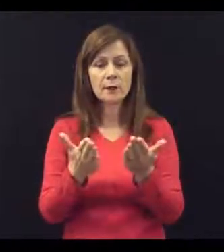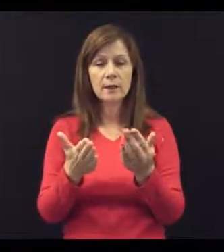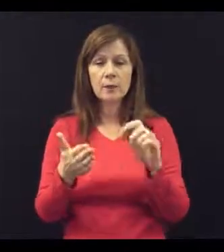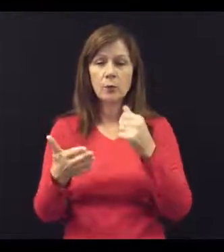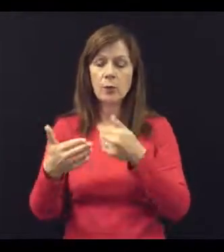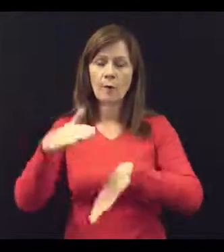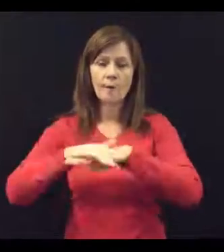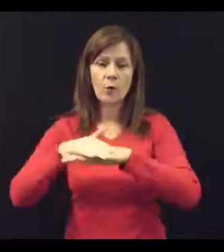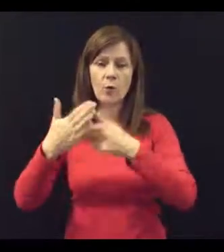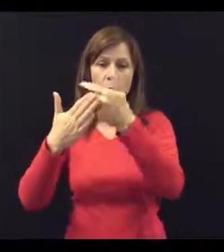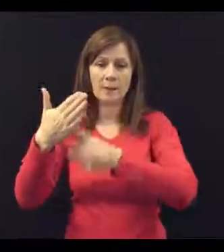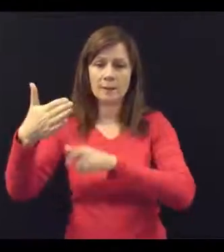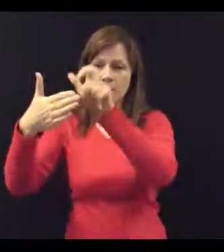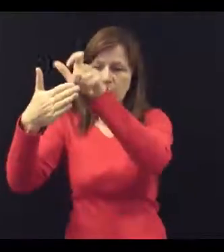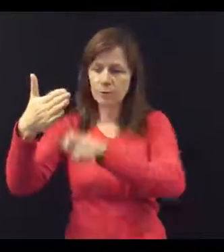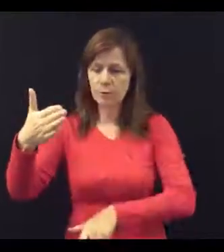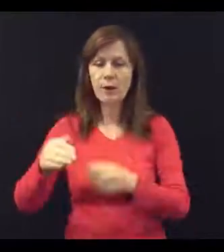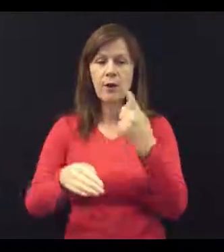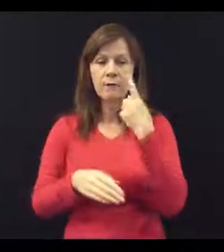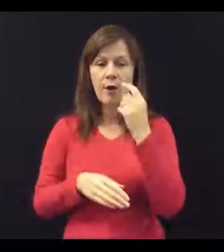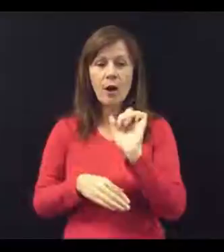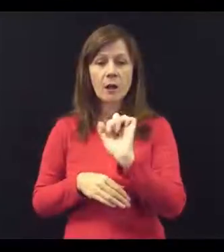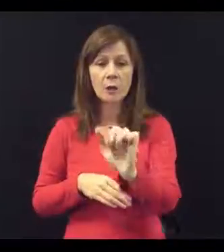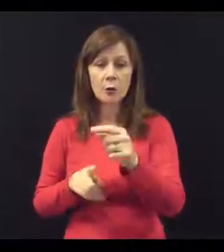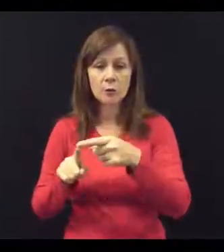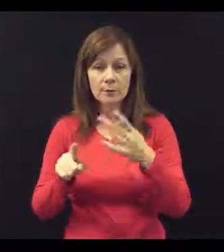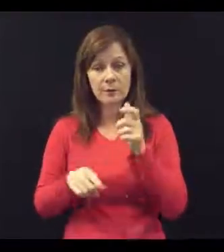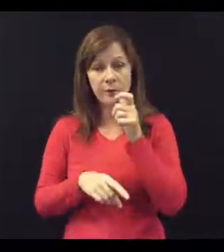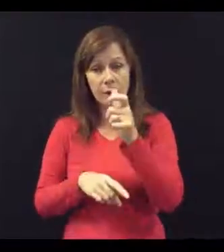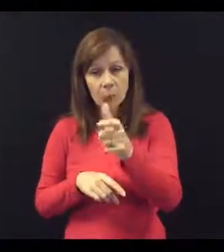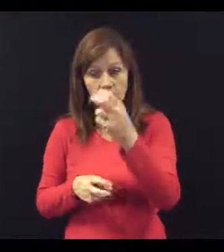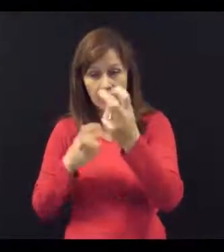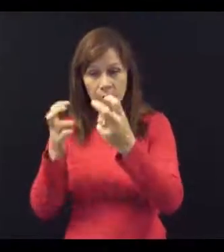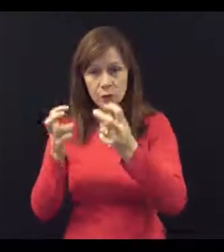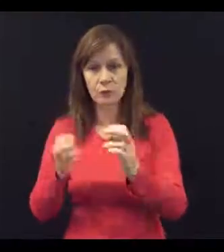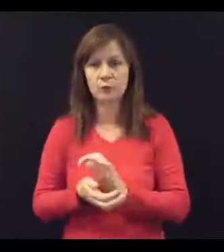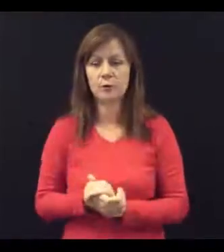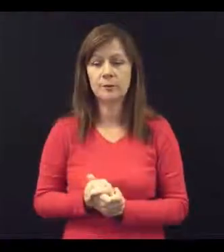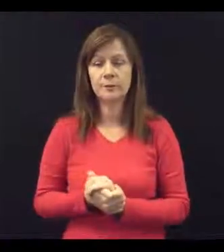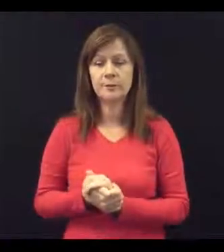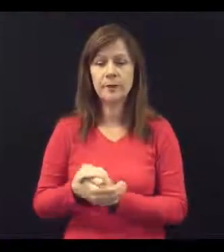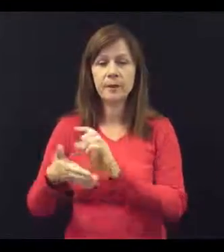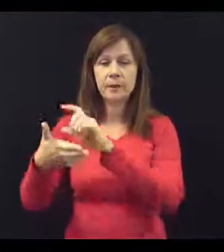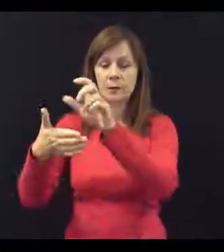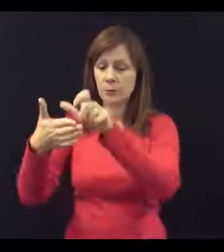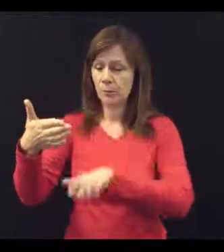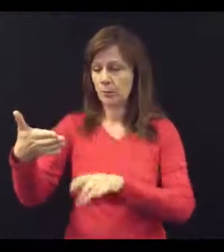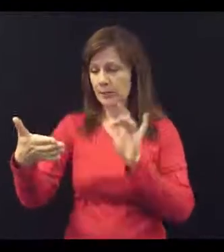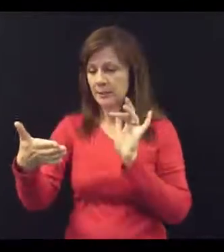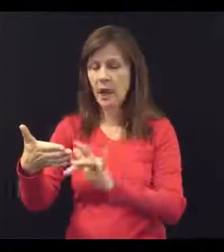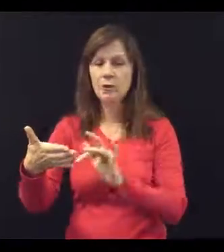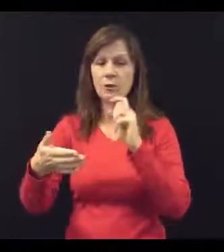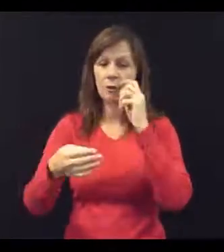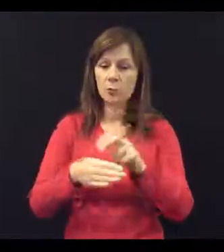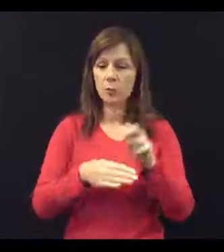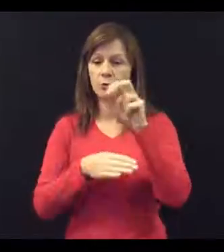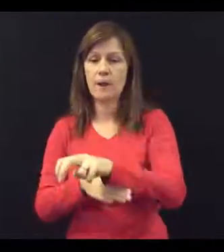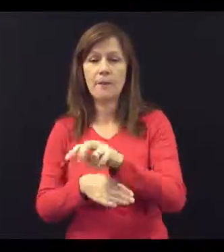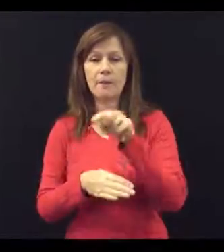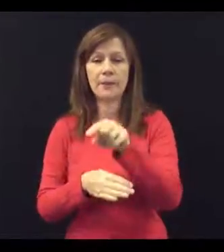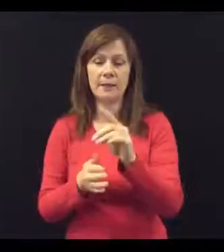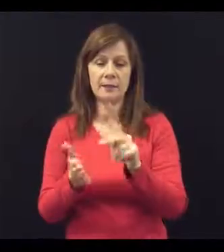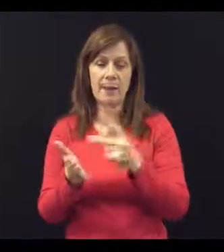will return a list of all the pages in the book where your search phrase is located. Tapping on one of the results will take you straight to that